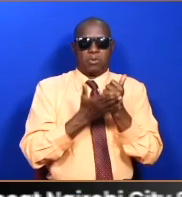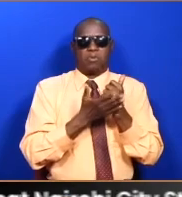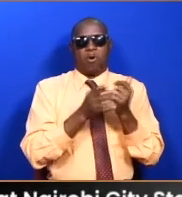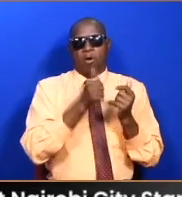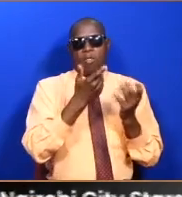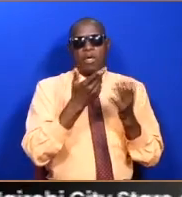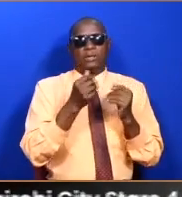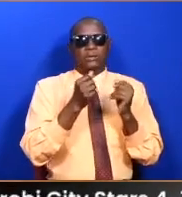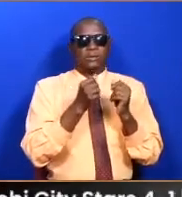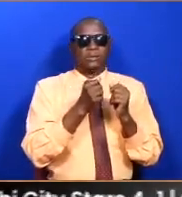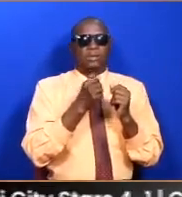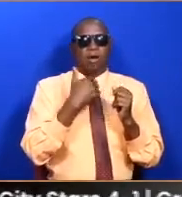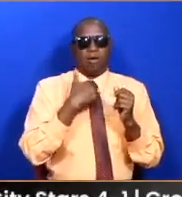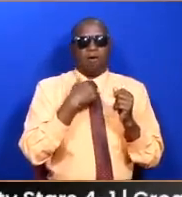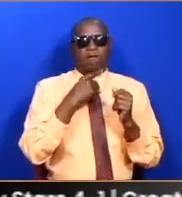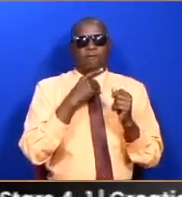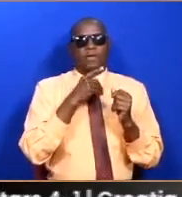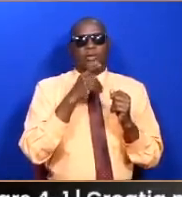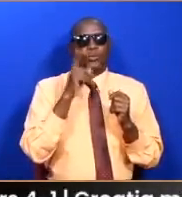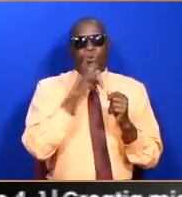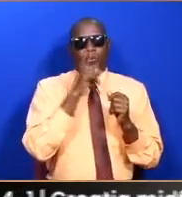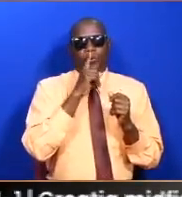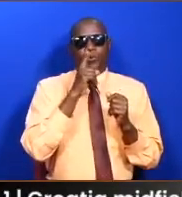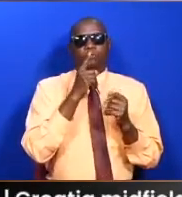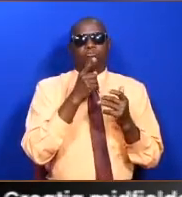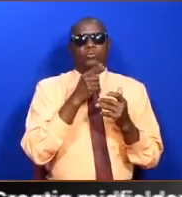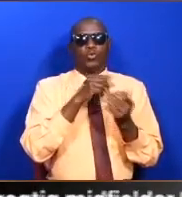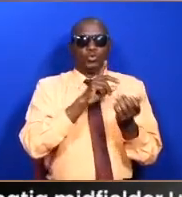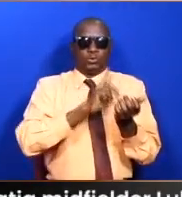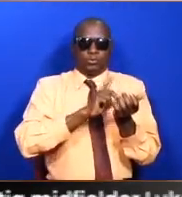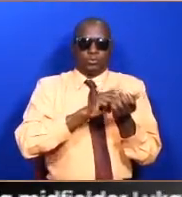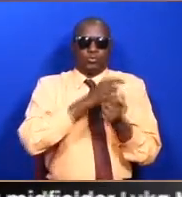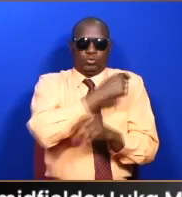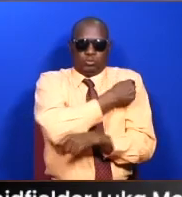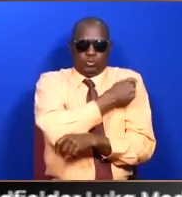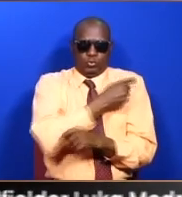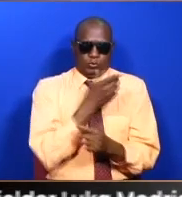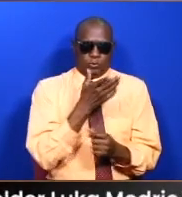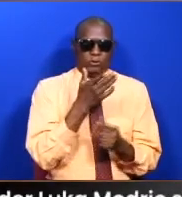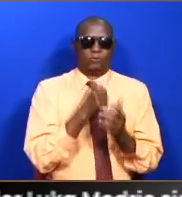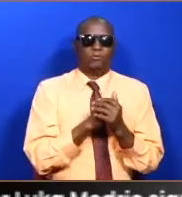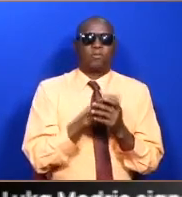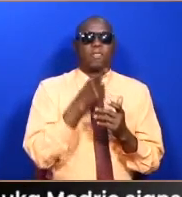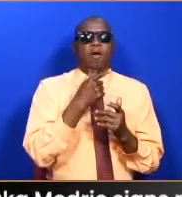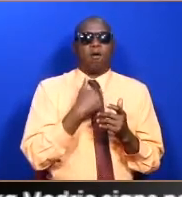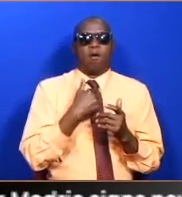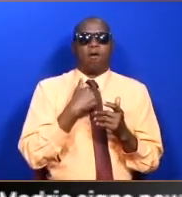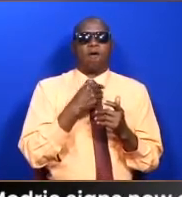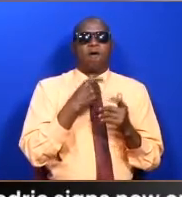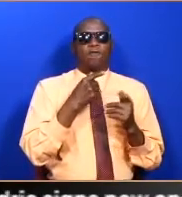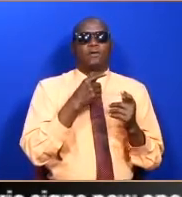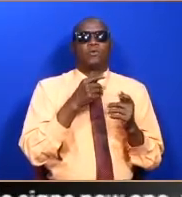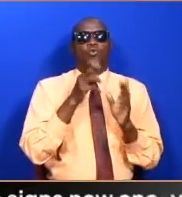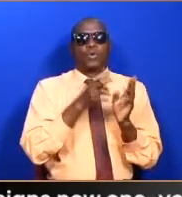including 72 in critical condition. The paramilitary rapid support forces, which since mid-April has been fighting Sudan's regular